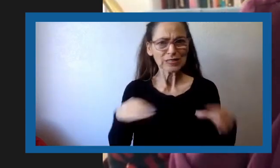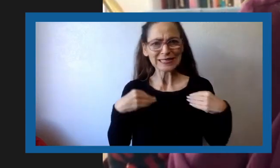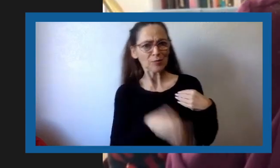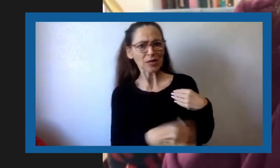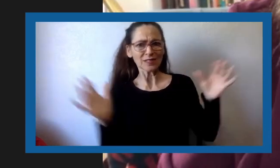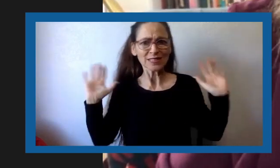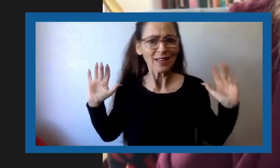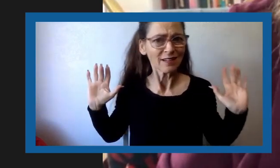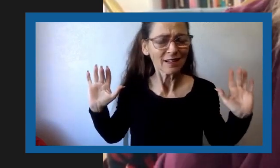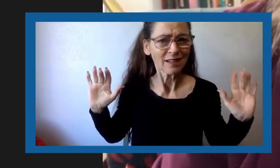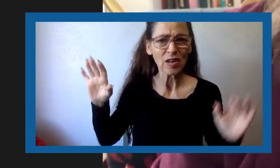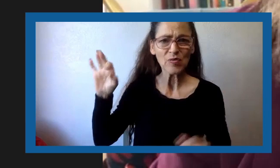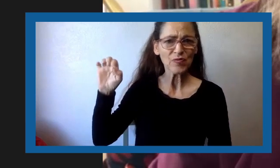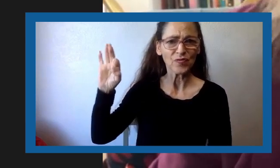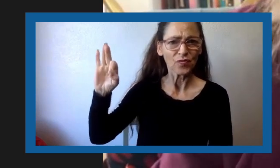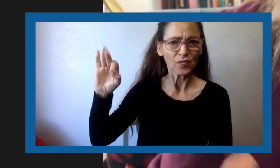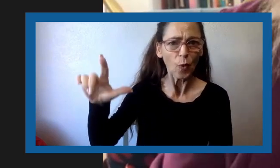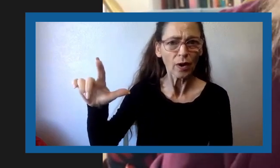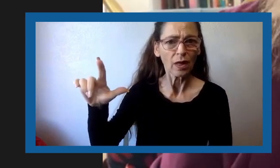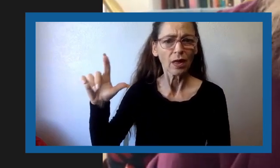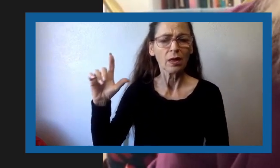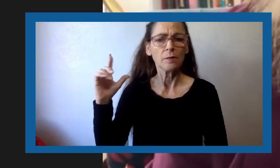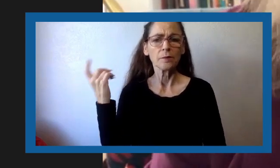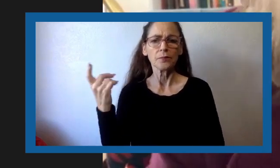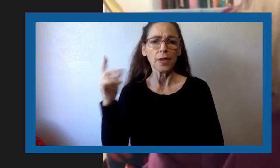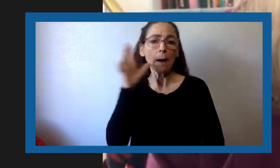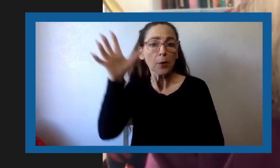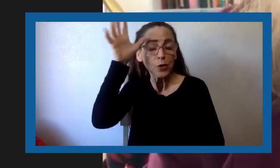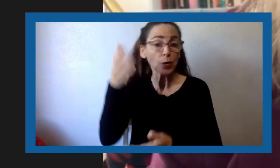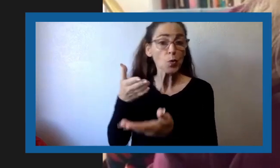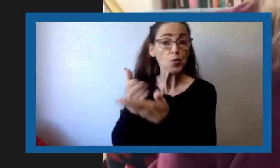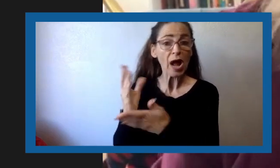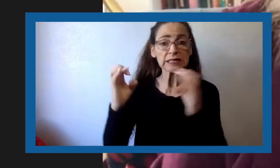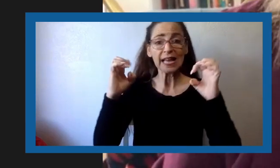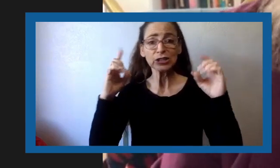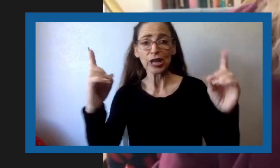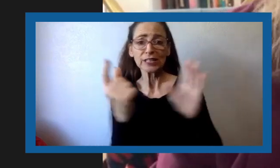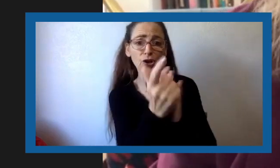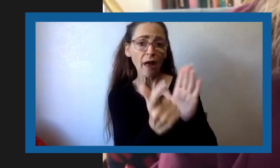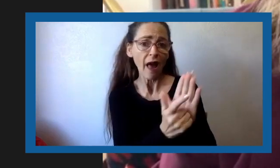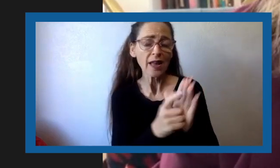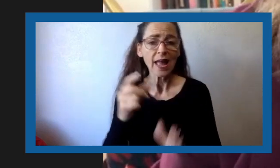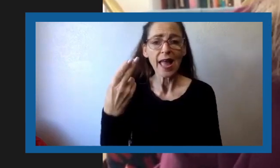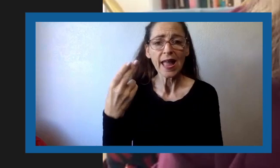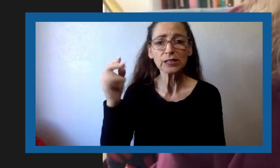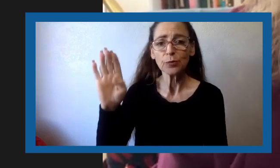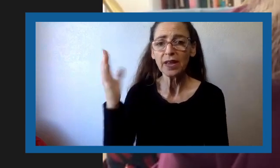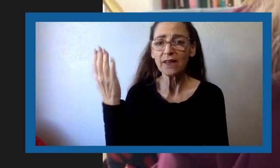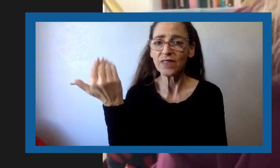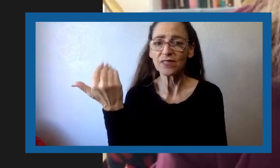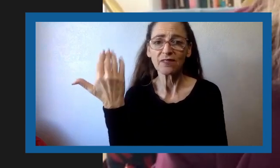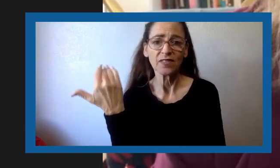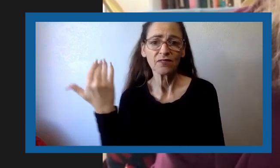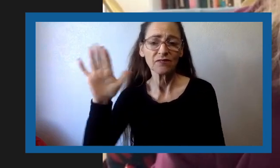They've the Florida Parental Rights and Education Act, which was HB